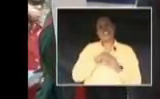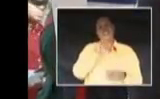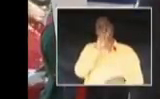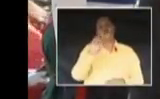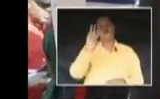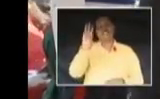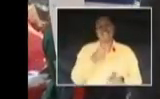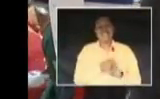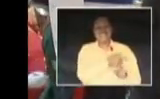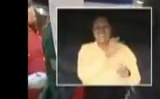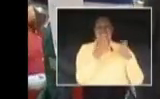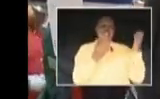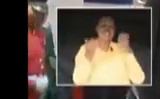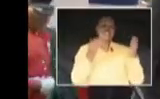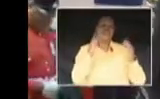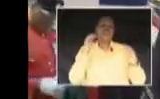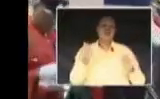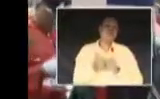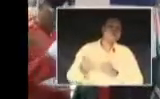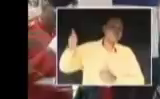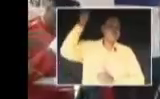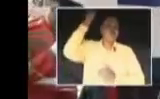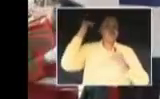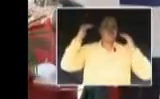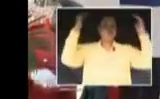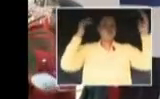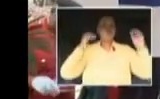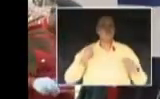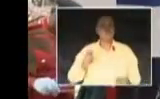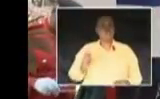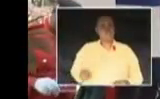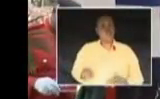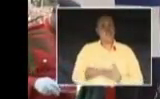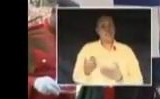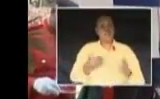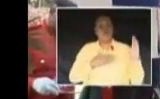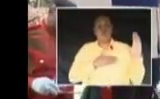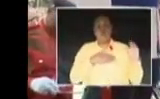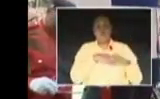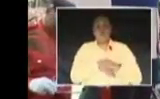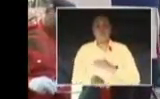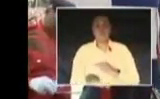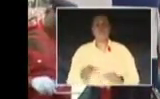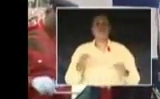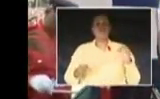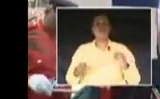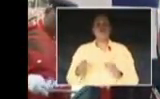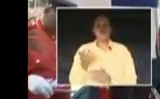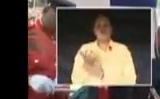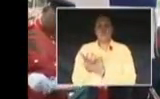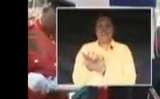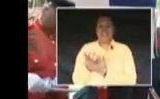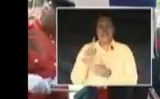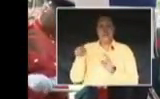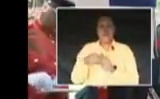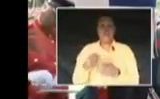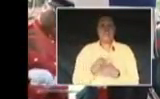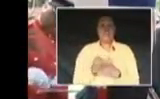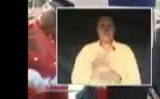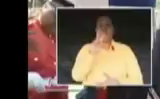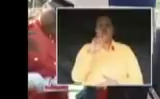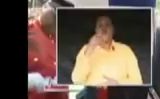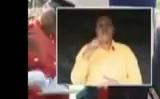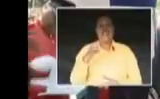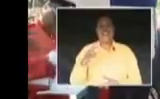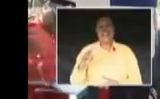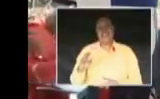Justice Haynes served as a Supreme Court judge before being sworn in to act as a judge of the Court of Appeal in January 2015. In